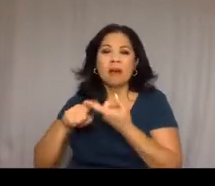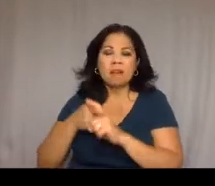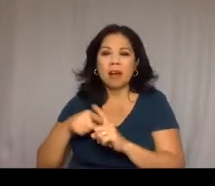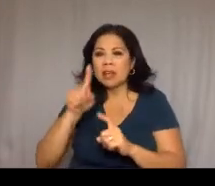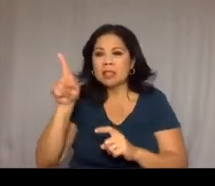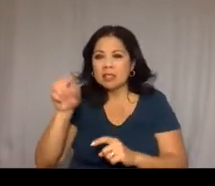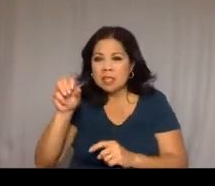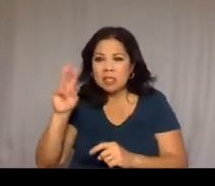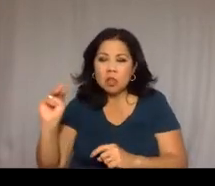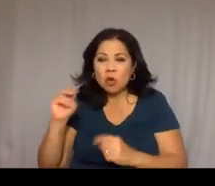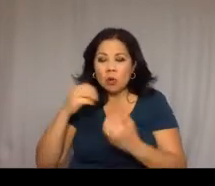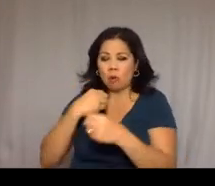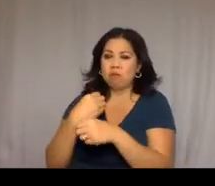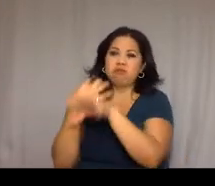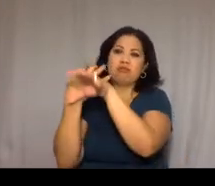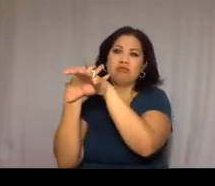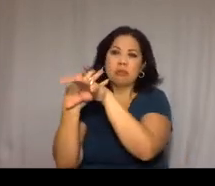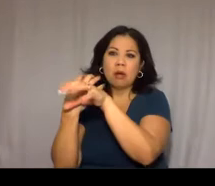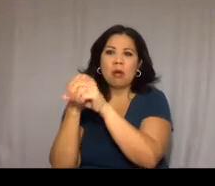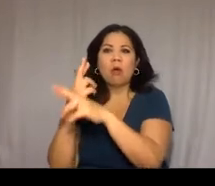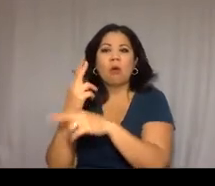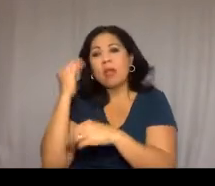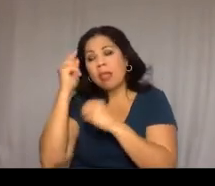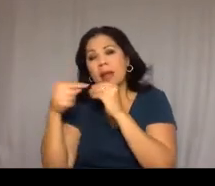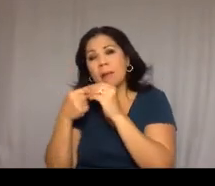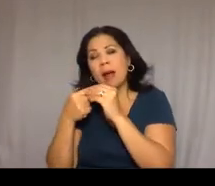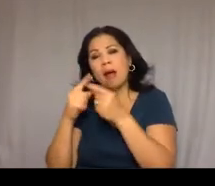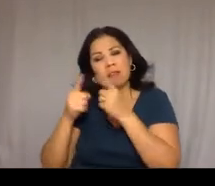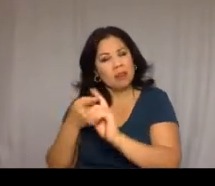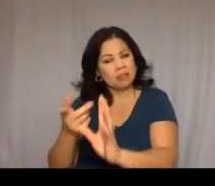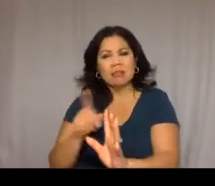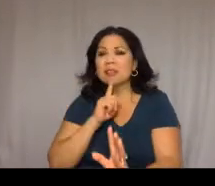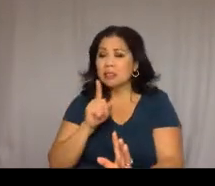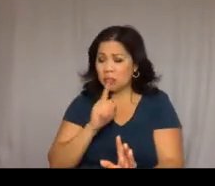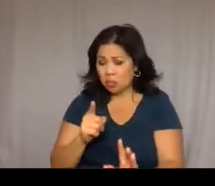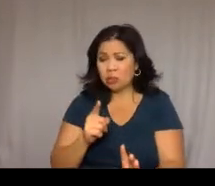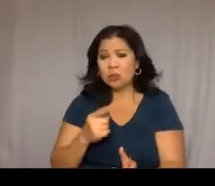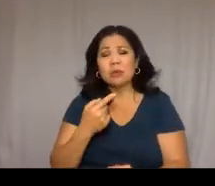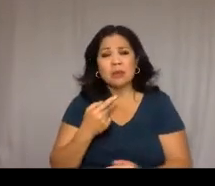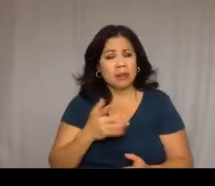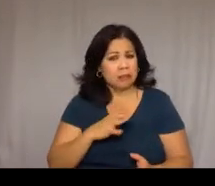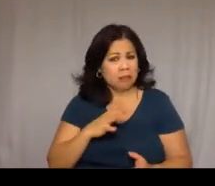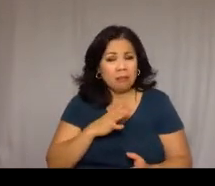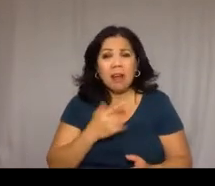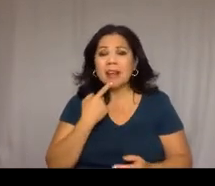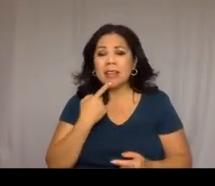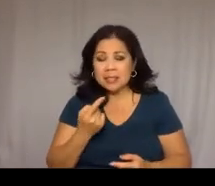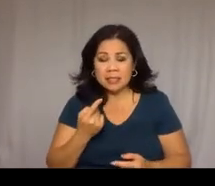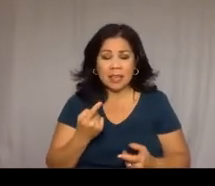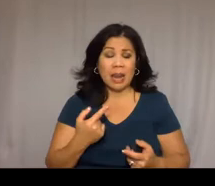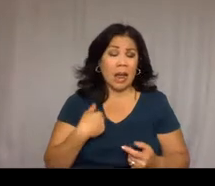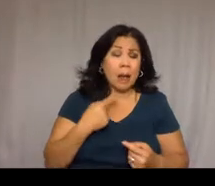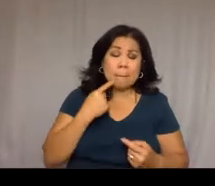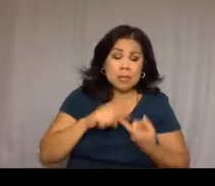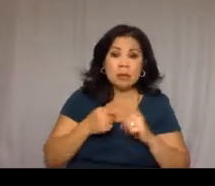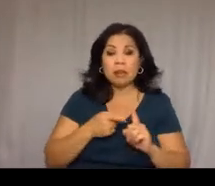or thinking about your friends. It's okay to acknowledge that we maybe miss somebody or something. So this lady misses her friends,